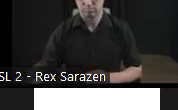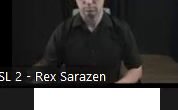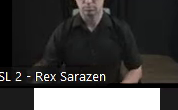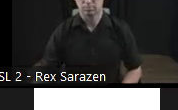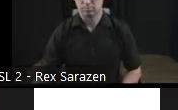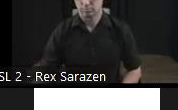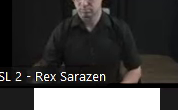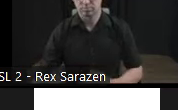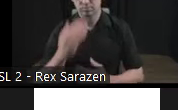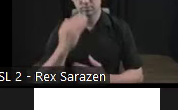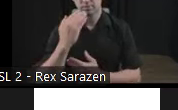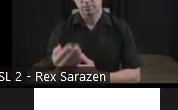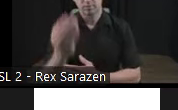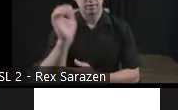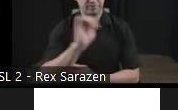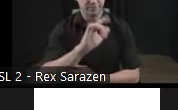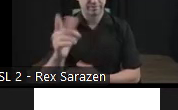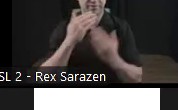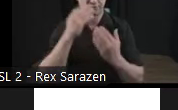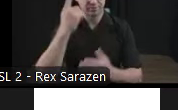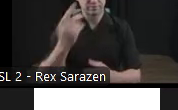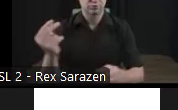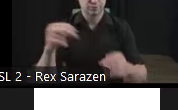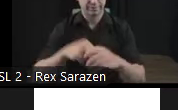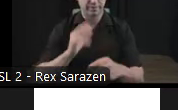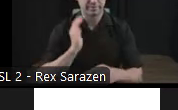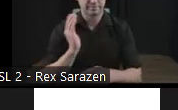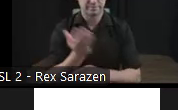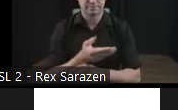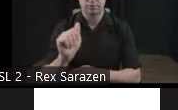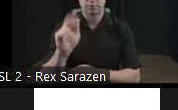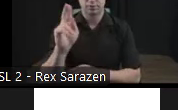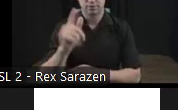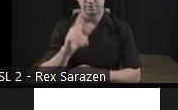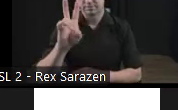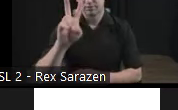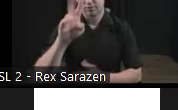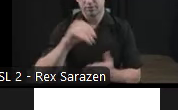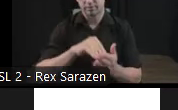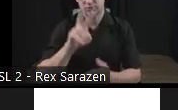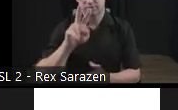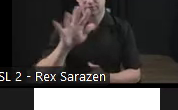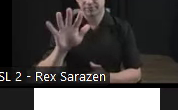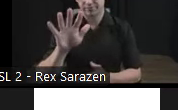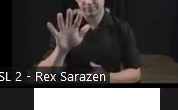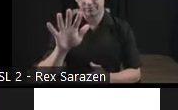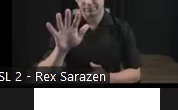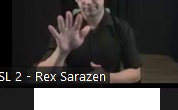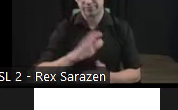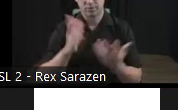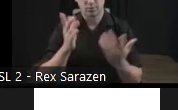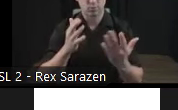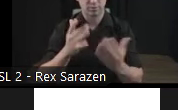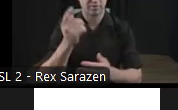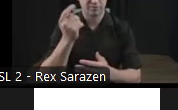Good morning, everybody. Thank you for joining us on this August 7th, 2025. We're going to wait just a couple of